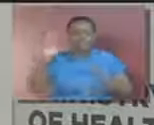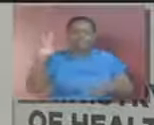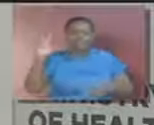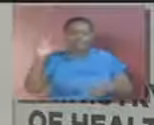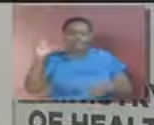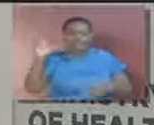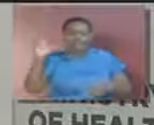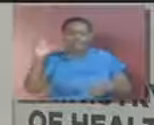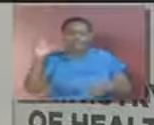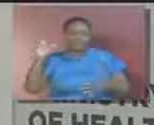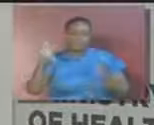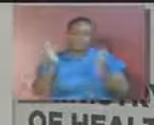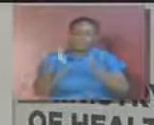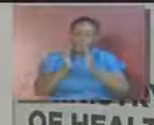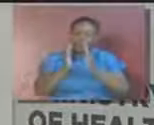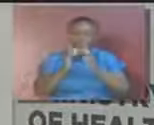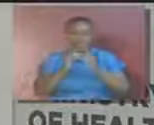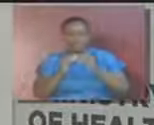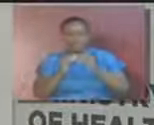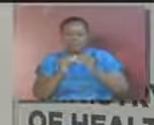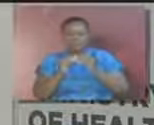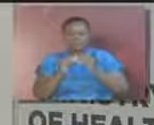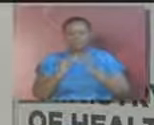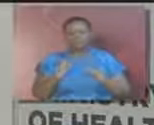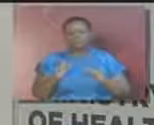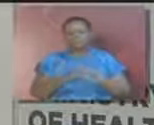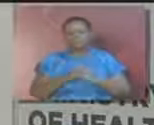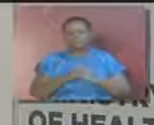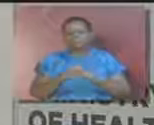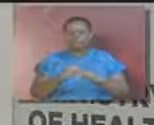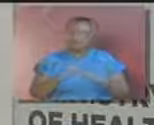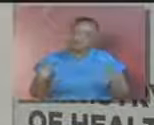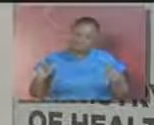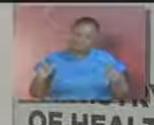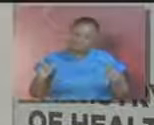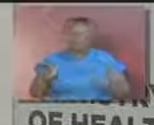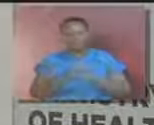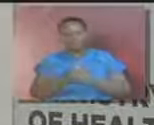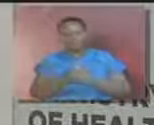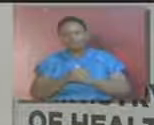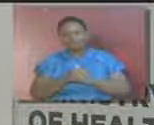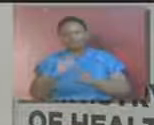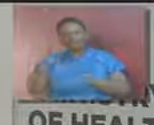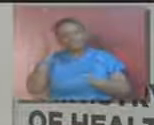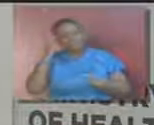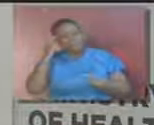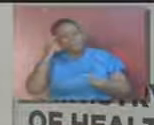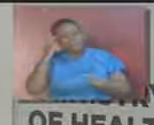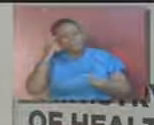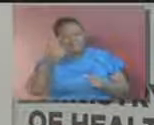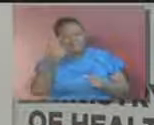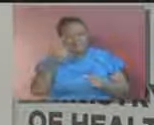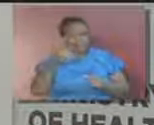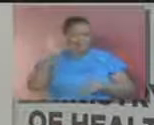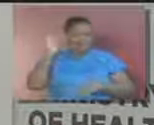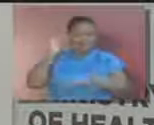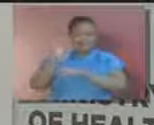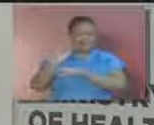sample size, but we have, as the press release would have indicated last night, we would have picked up 6